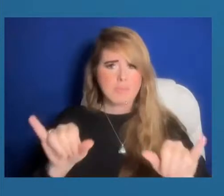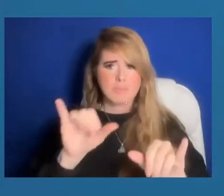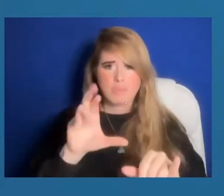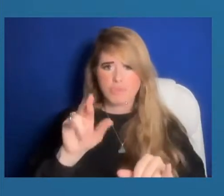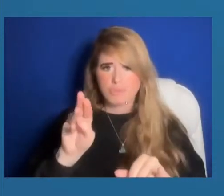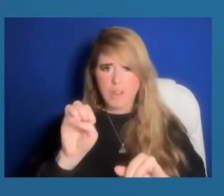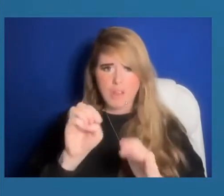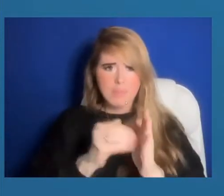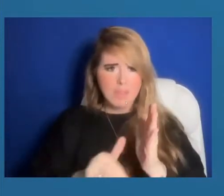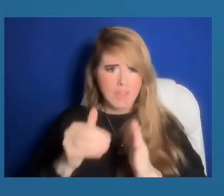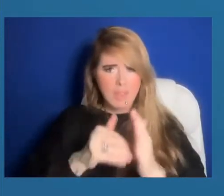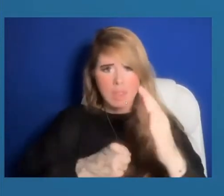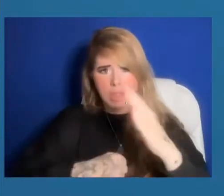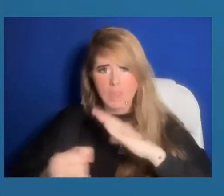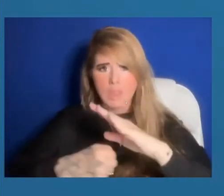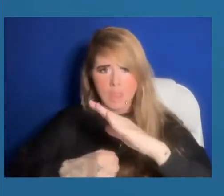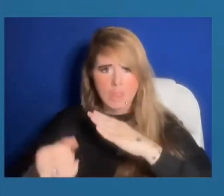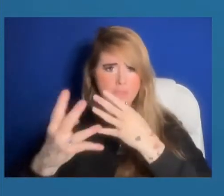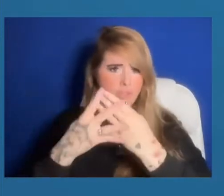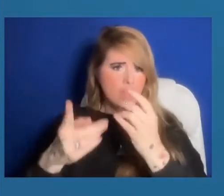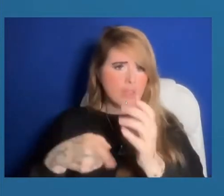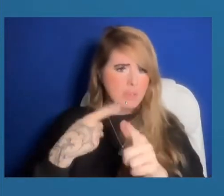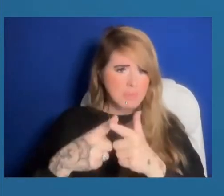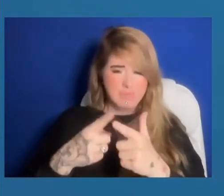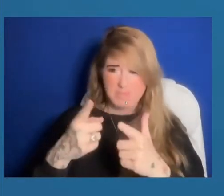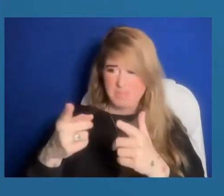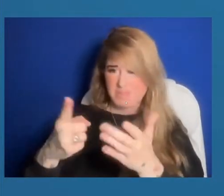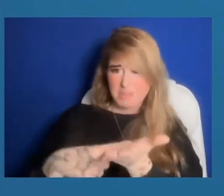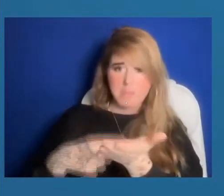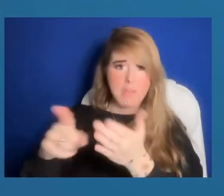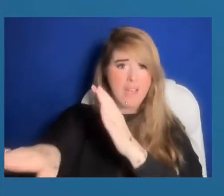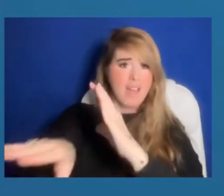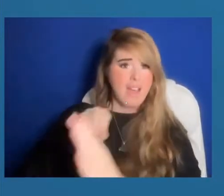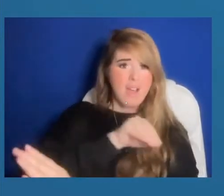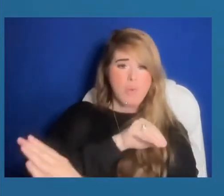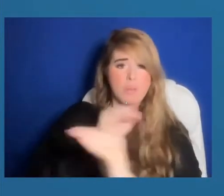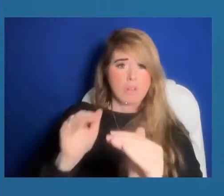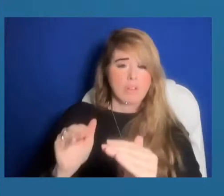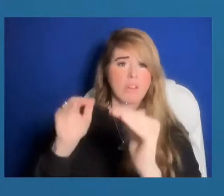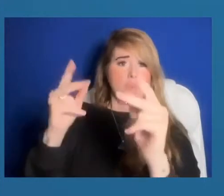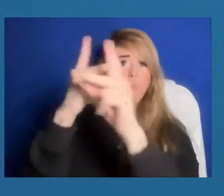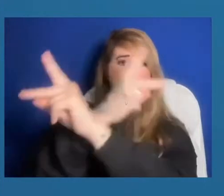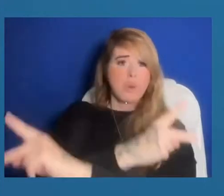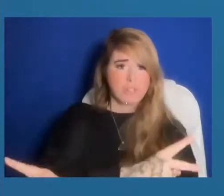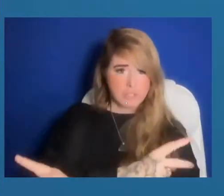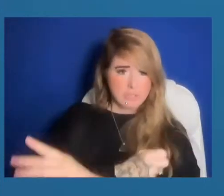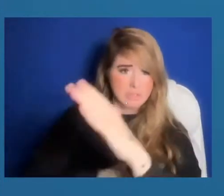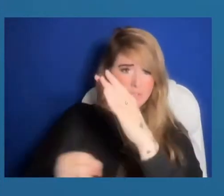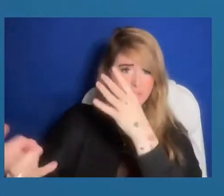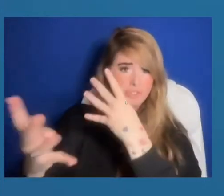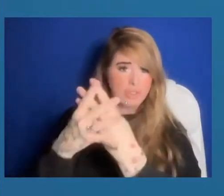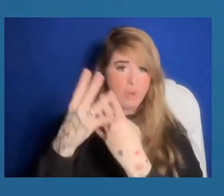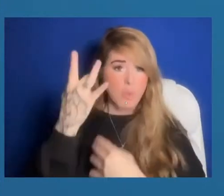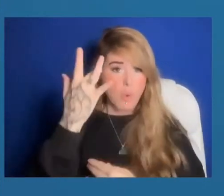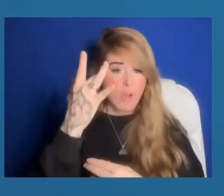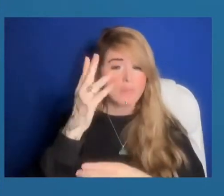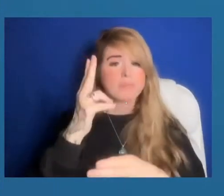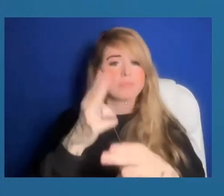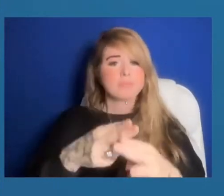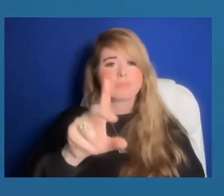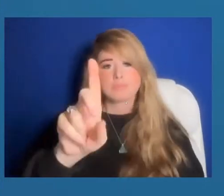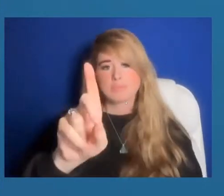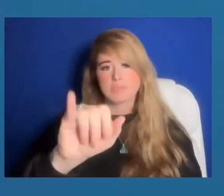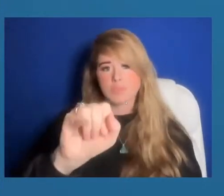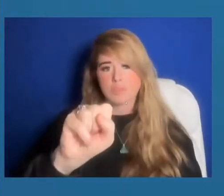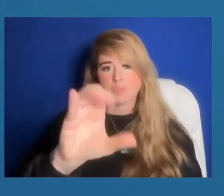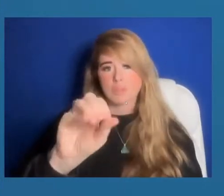and sometimes graduating up to more violent crimes? And the reason is one word: discovery. And the changes that were made